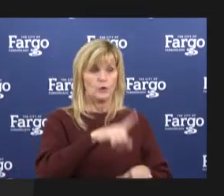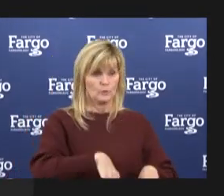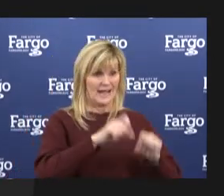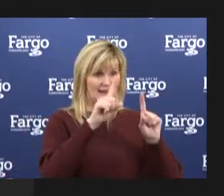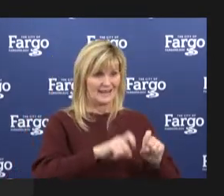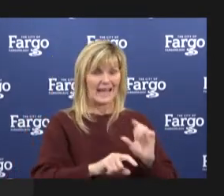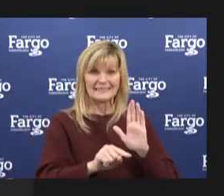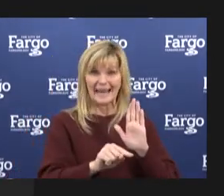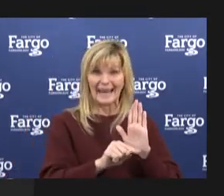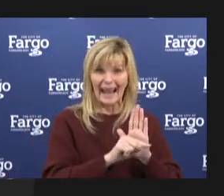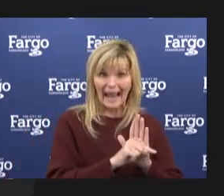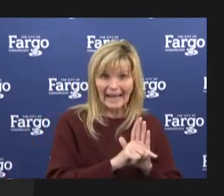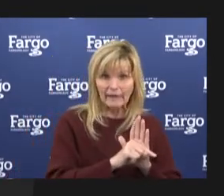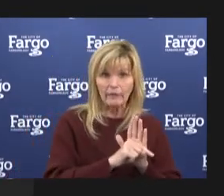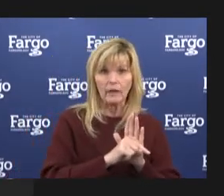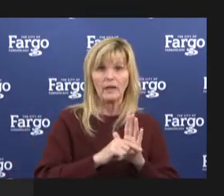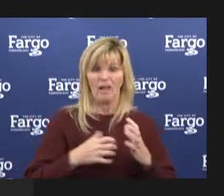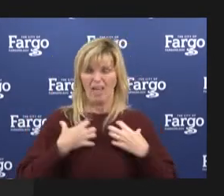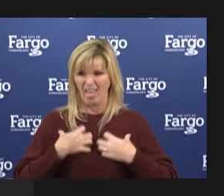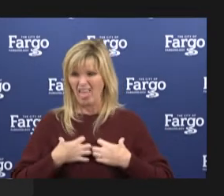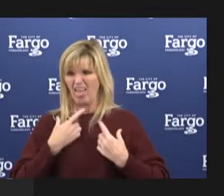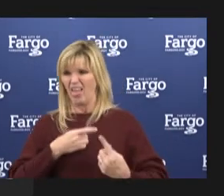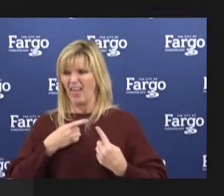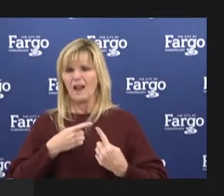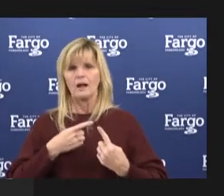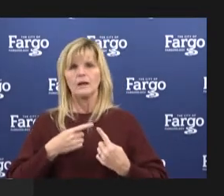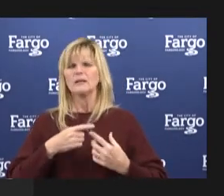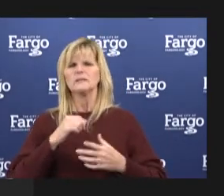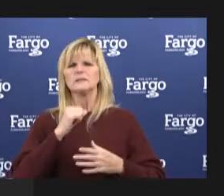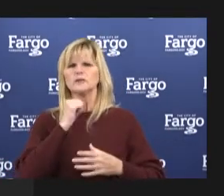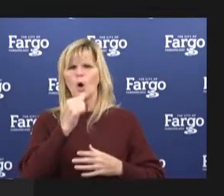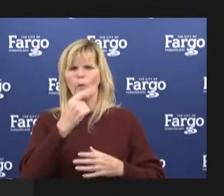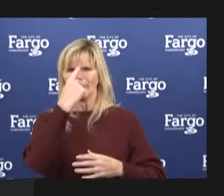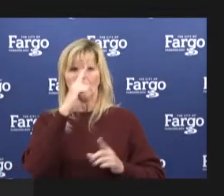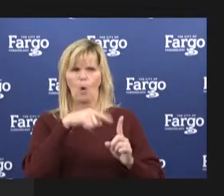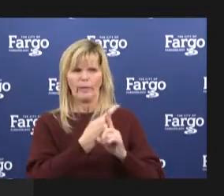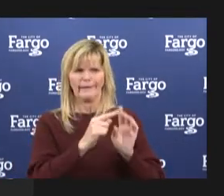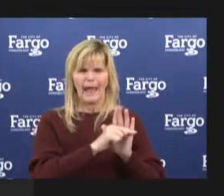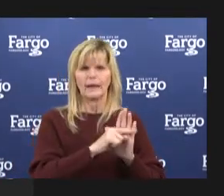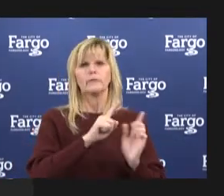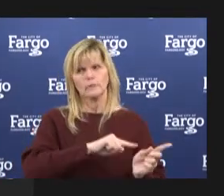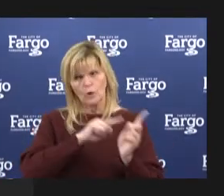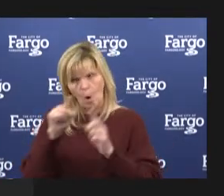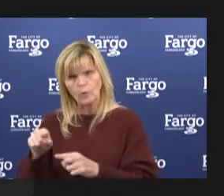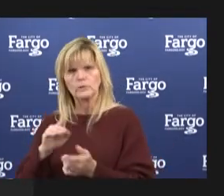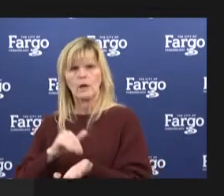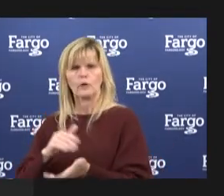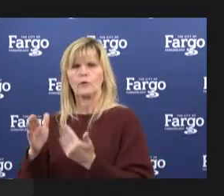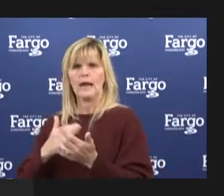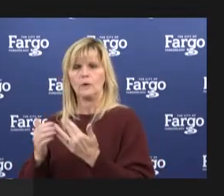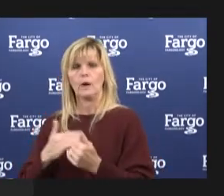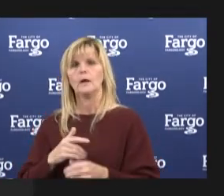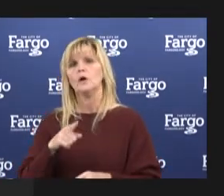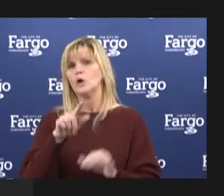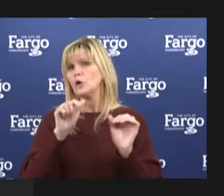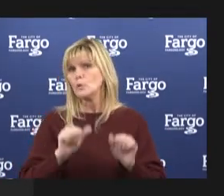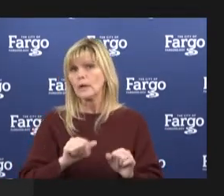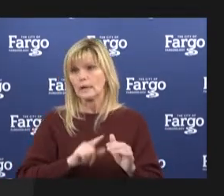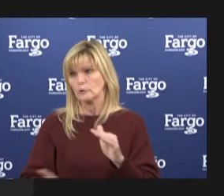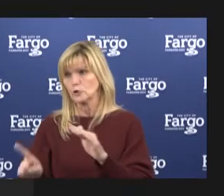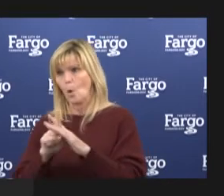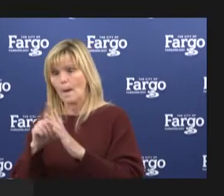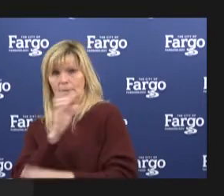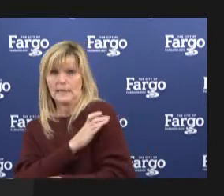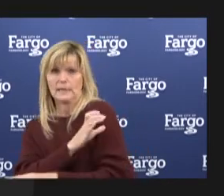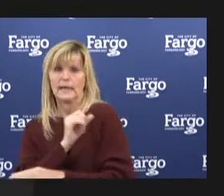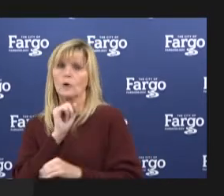and they might need to be seen for another reason. Our options for care include our e-visit option online as well as demand